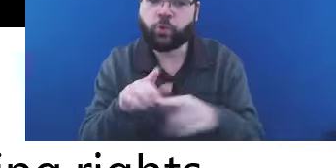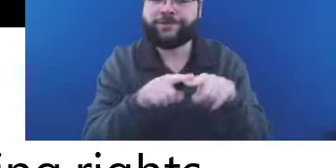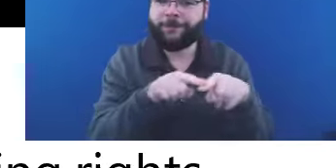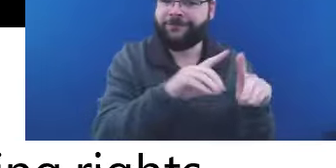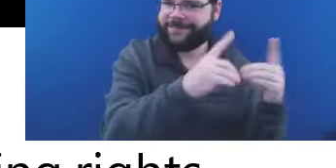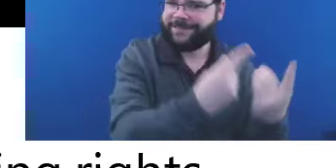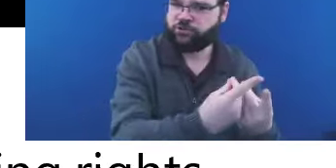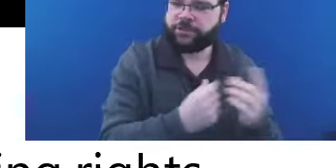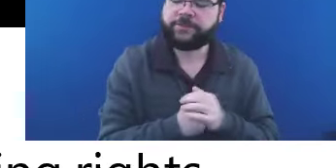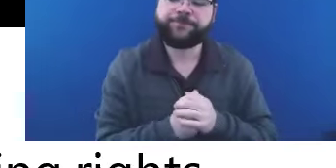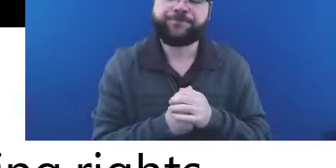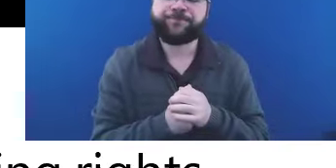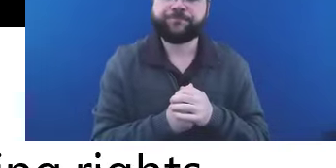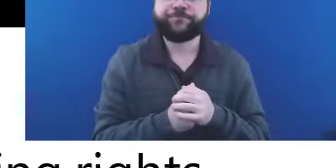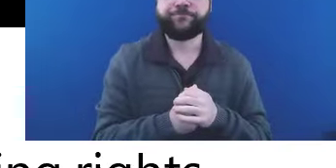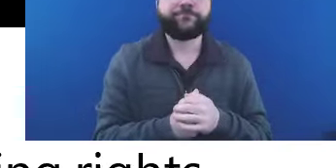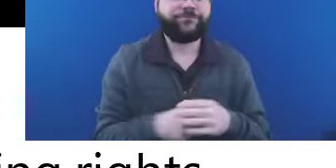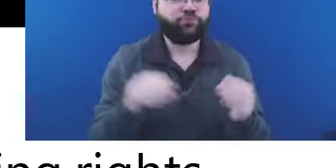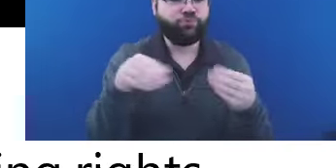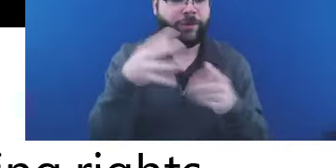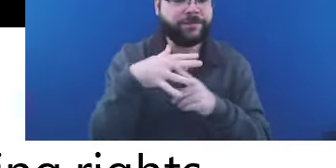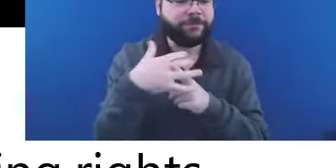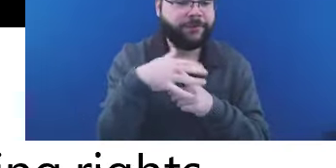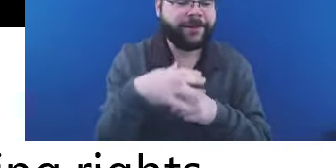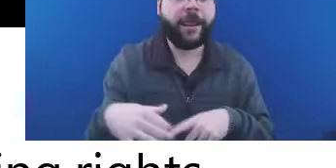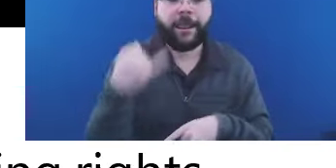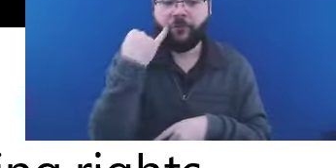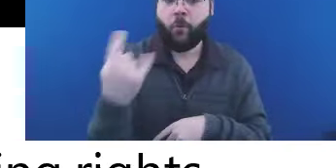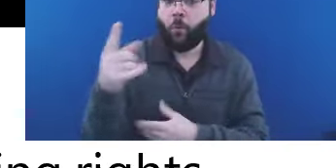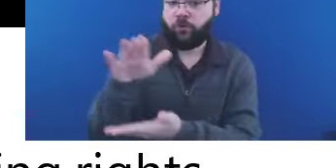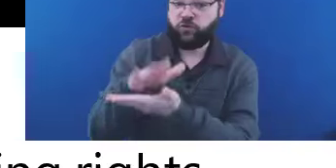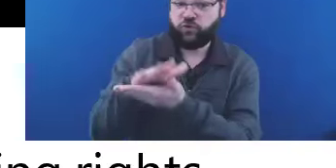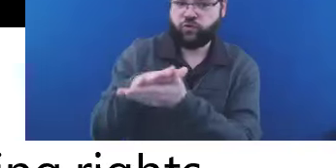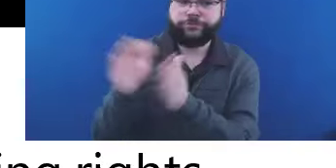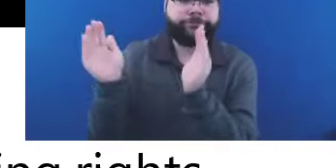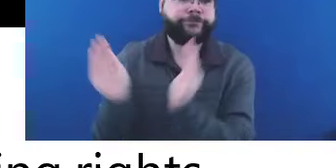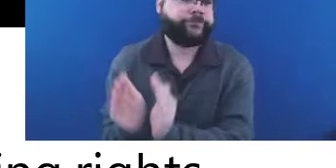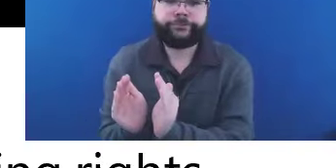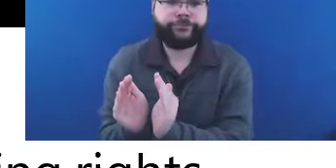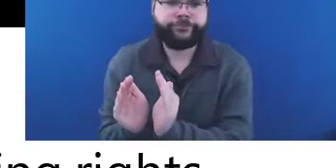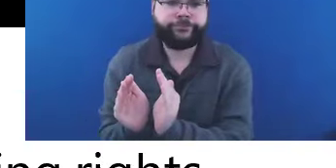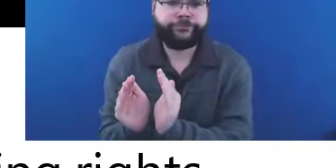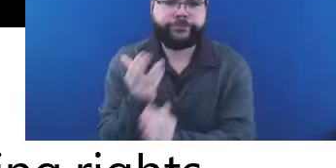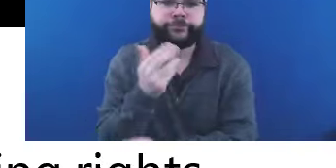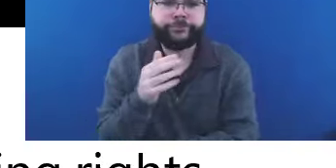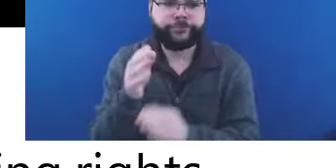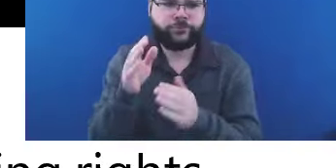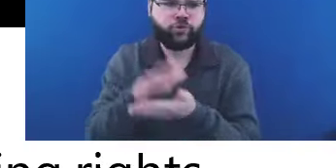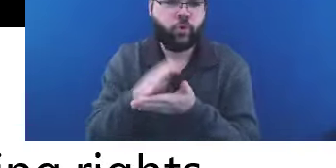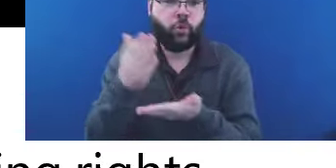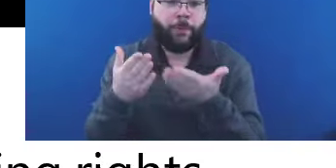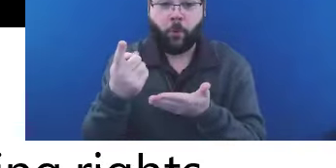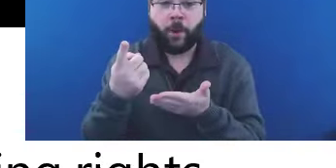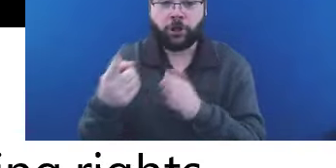districts. So just to give you some context, if we have one school that's a very small school, there may be a person designated as